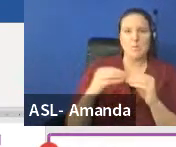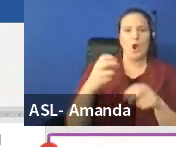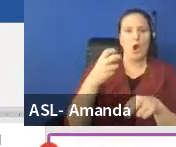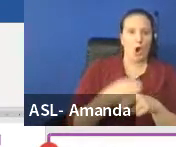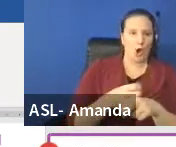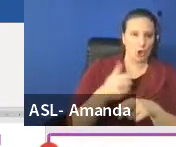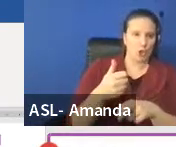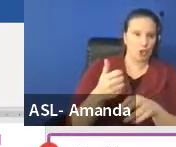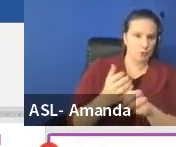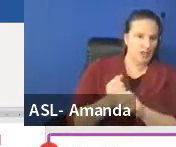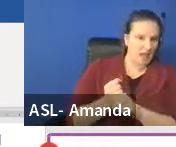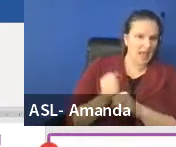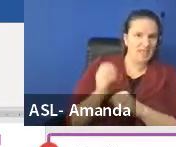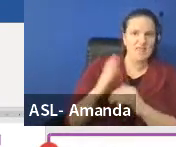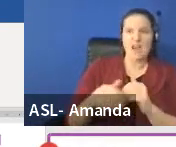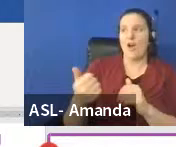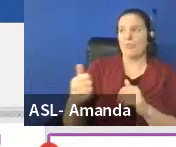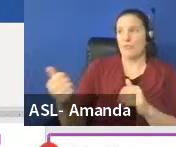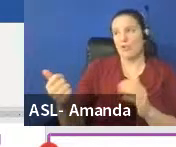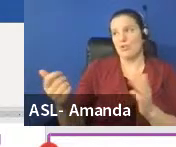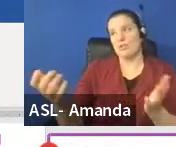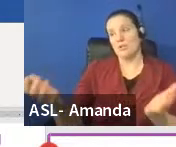than other.